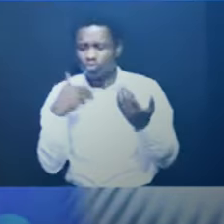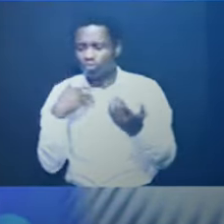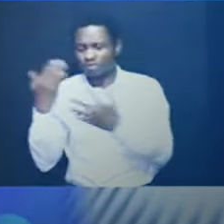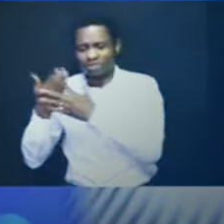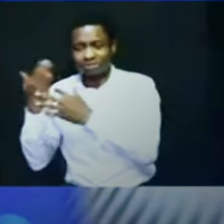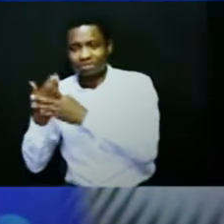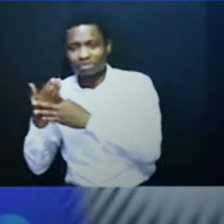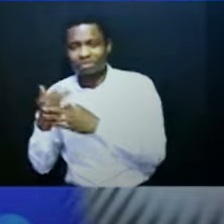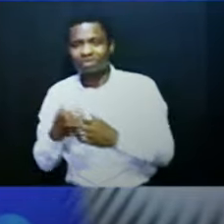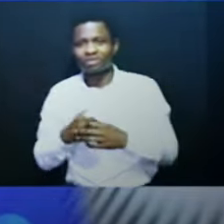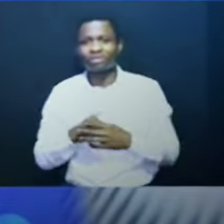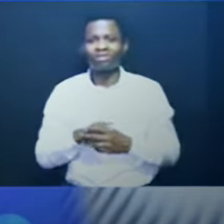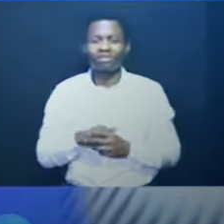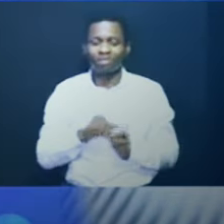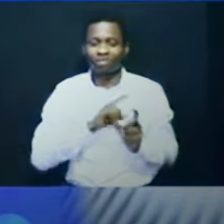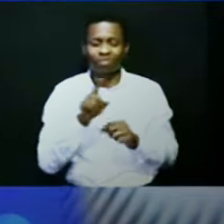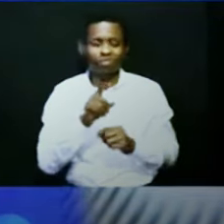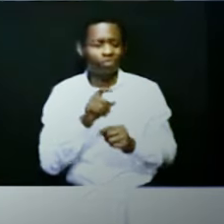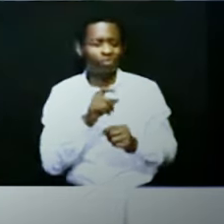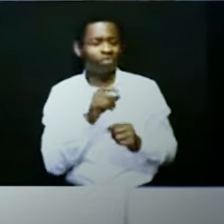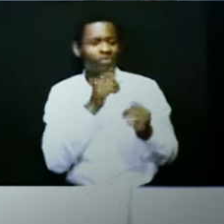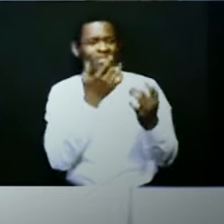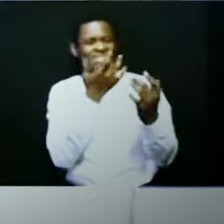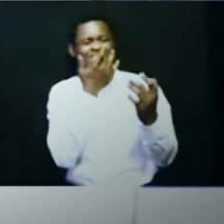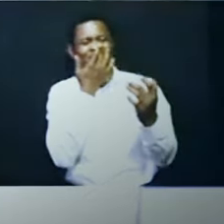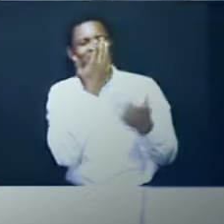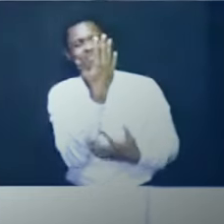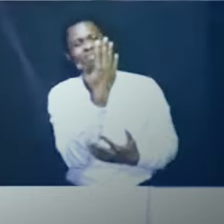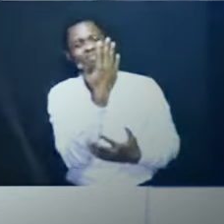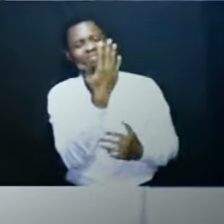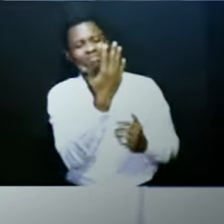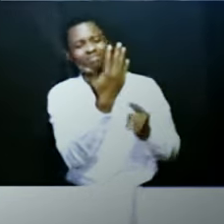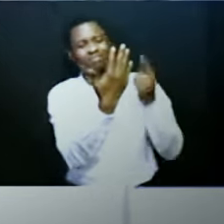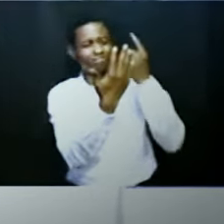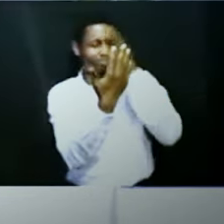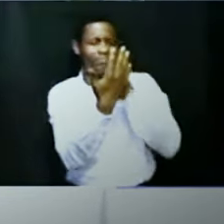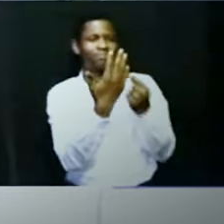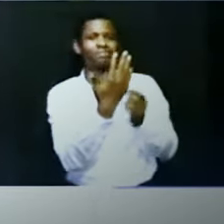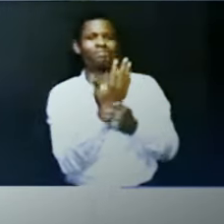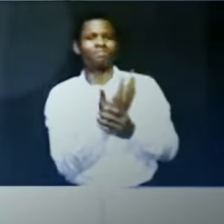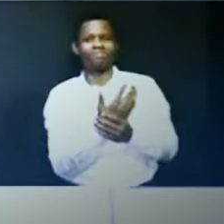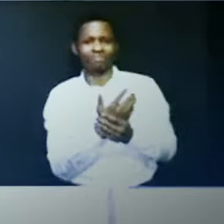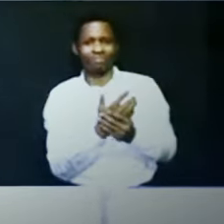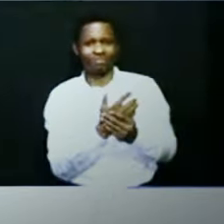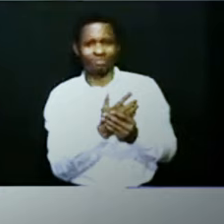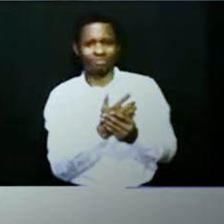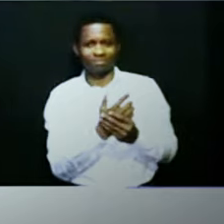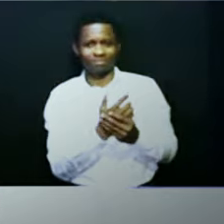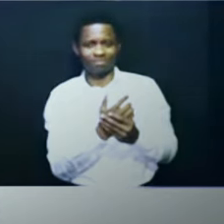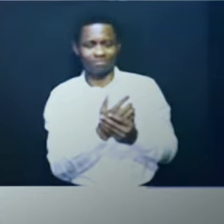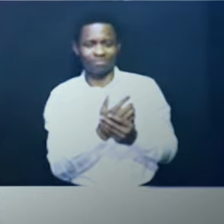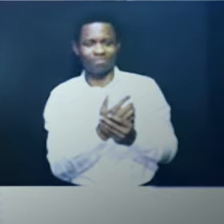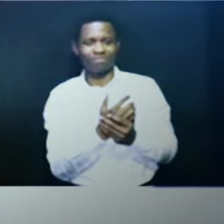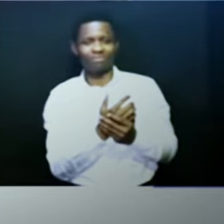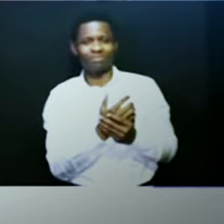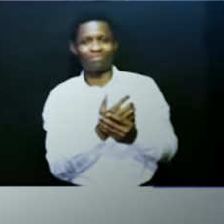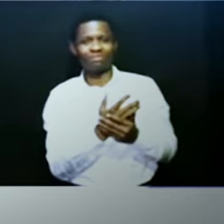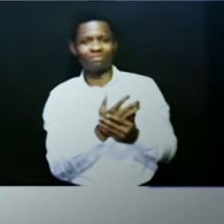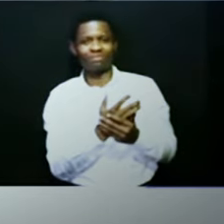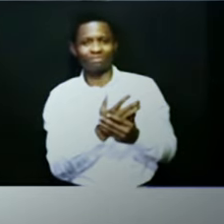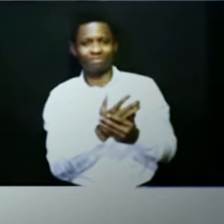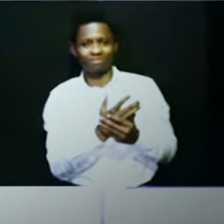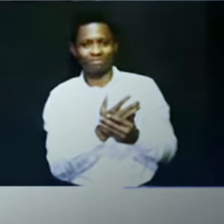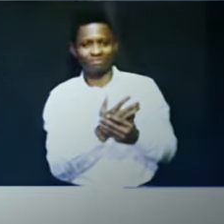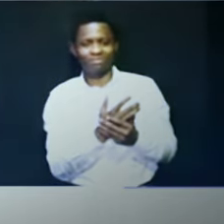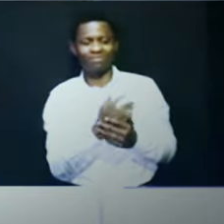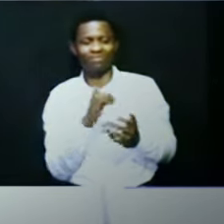I'll go and look at my face in the mirror. And I tell the the person, the image I'm seeing in the mirror, that